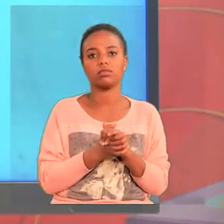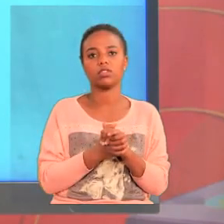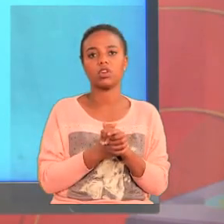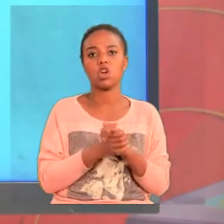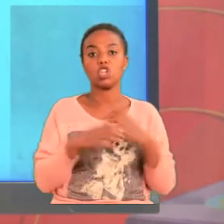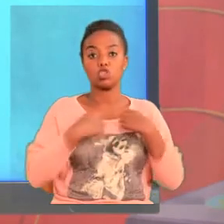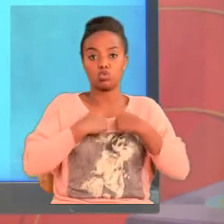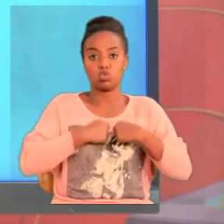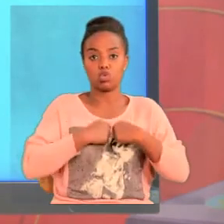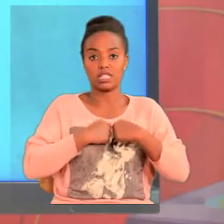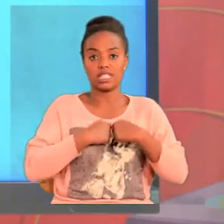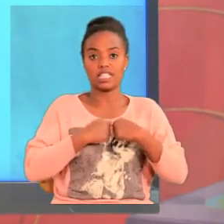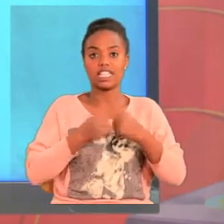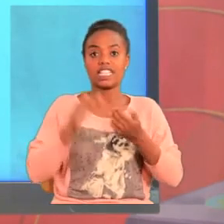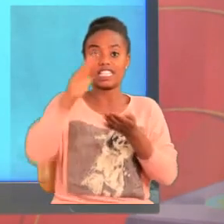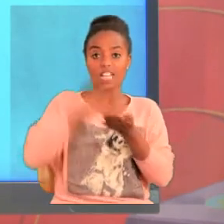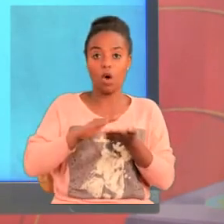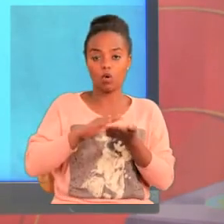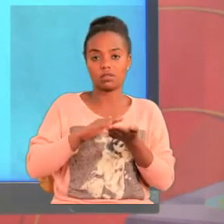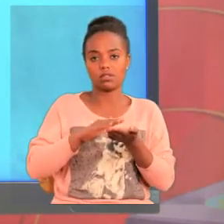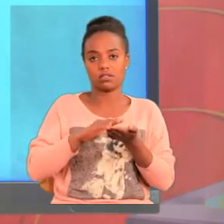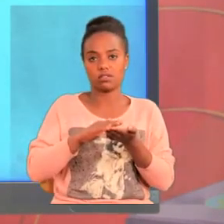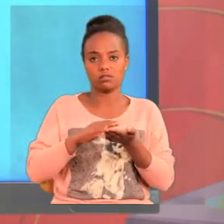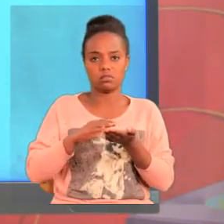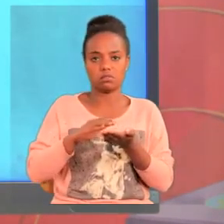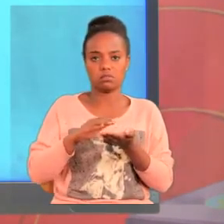A wool suit discounted by